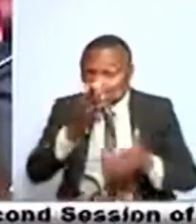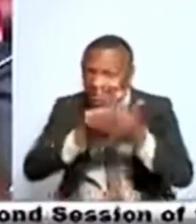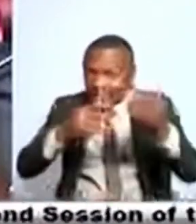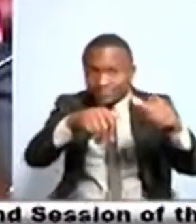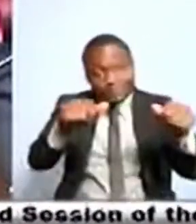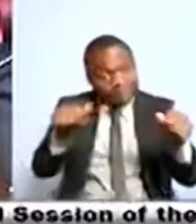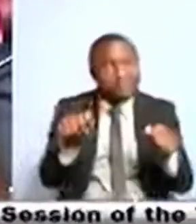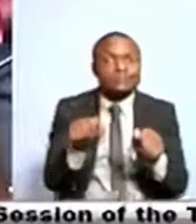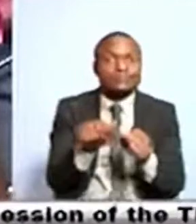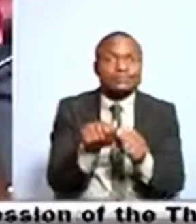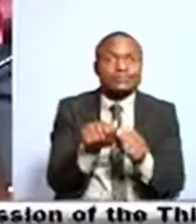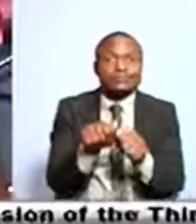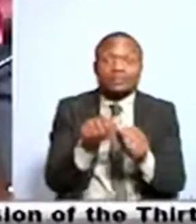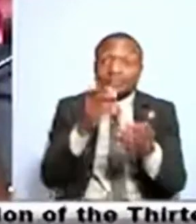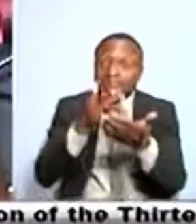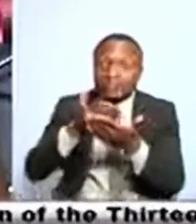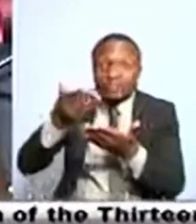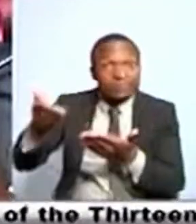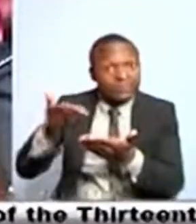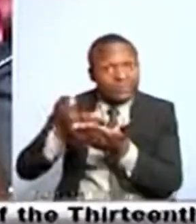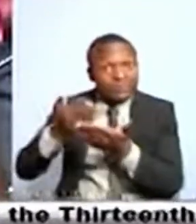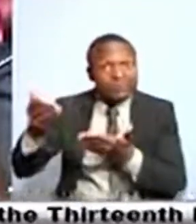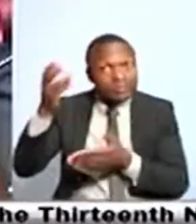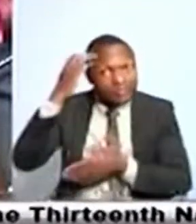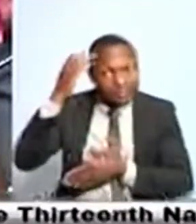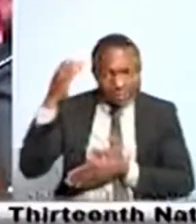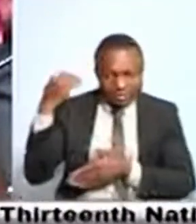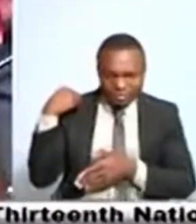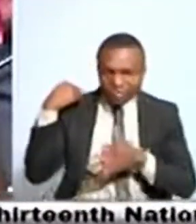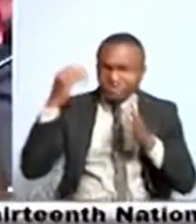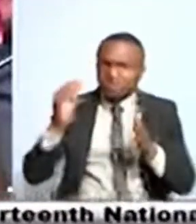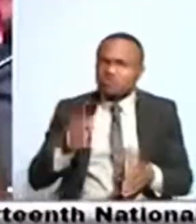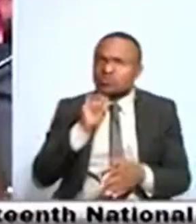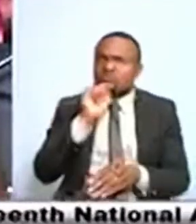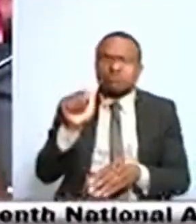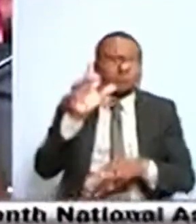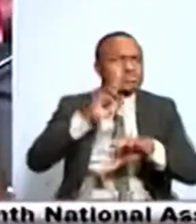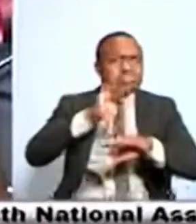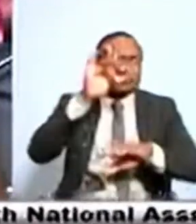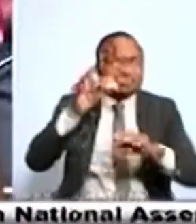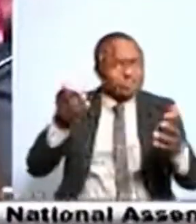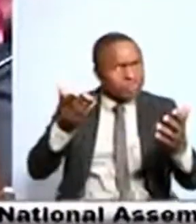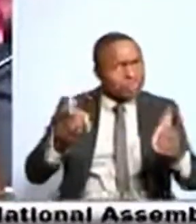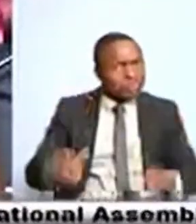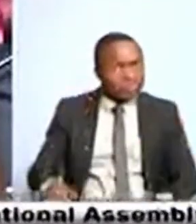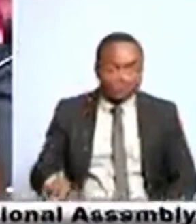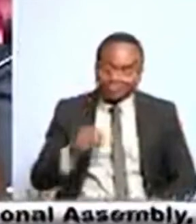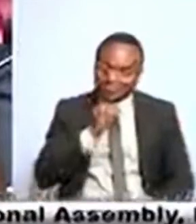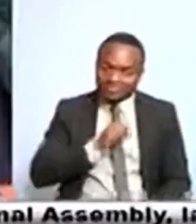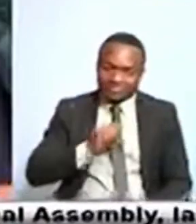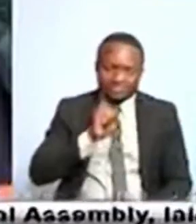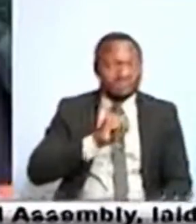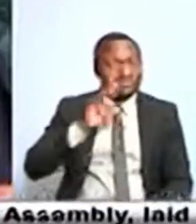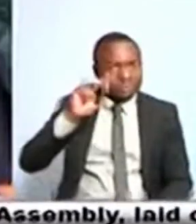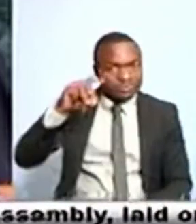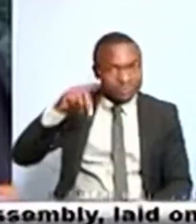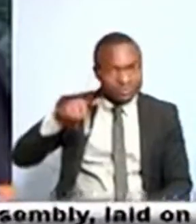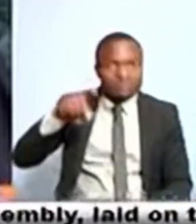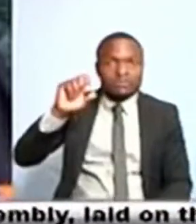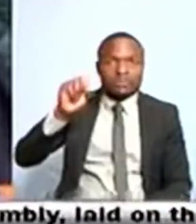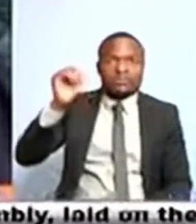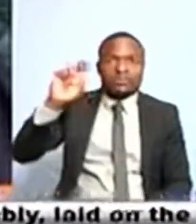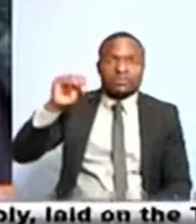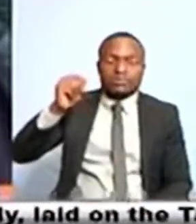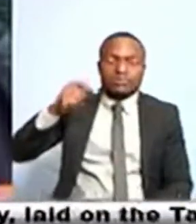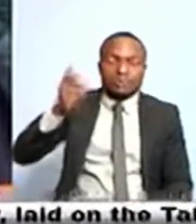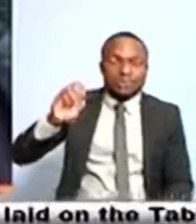Speaker, procurement officers are not even touched. Order. Sorry, Honorable Member for Sinazongwe. There is an